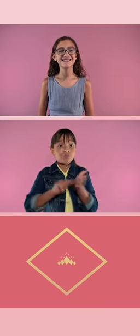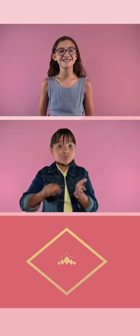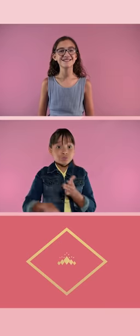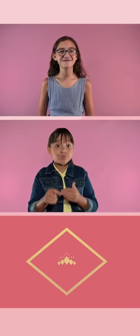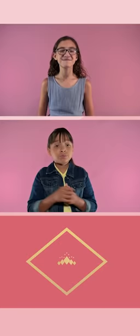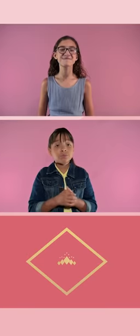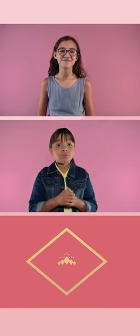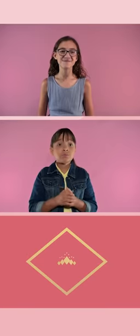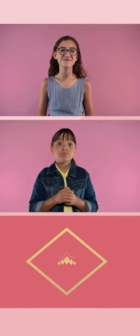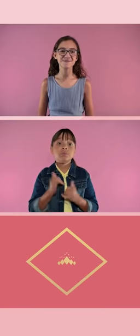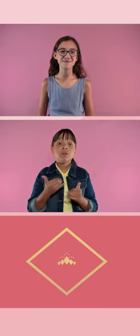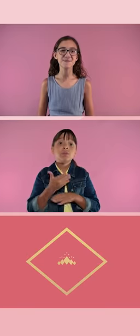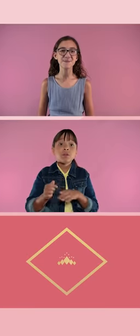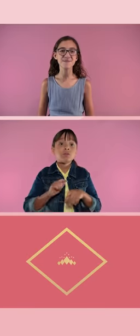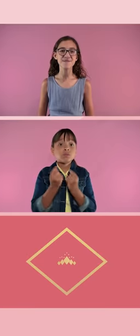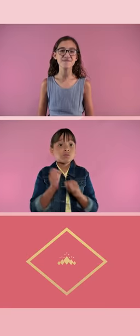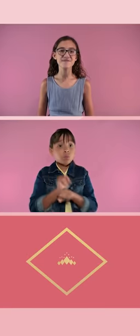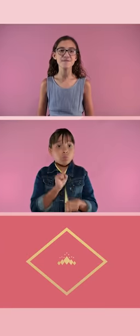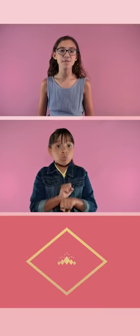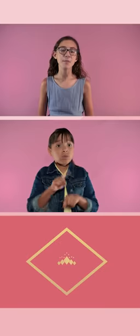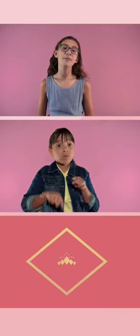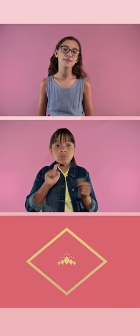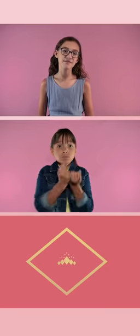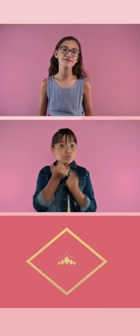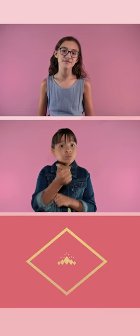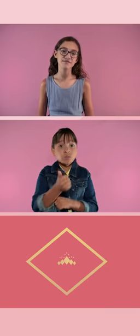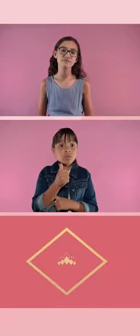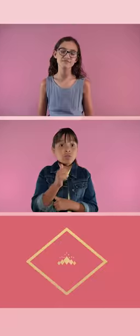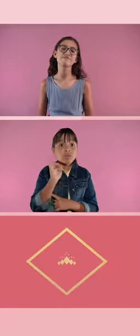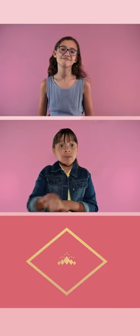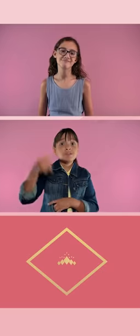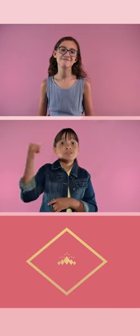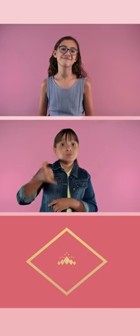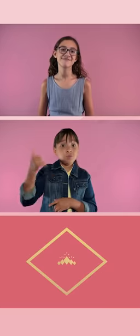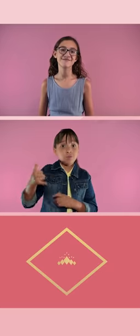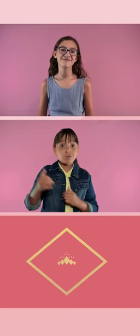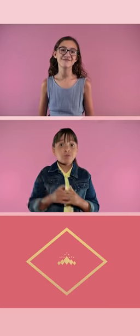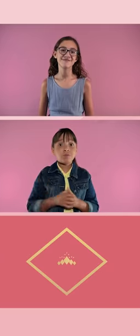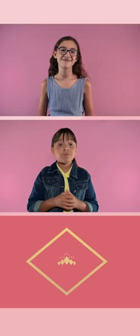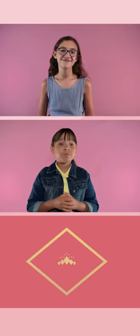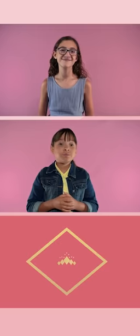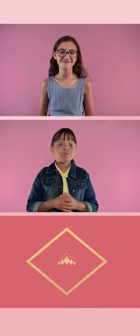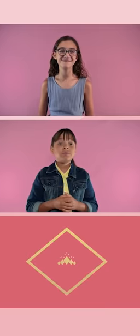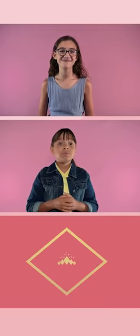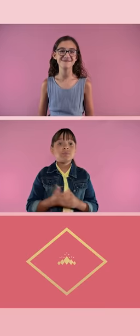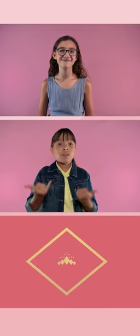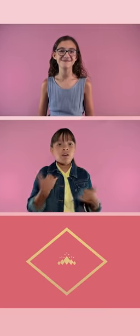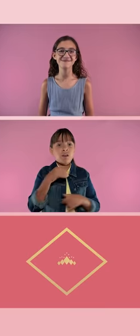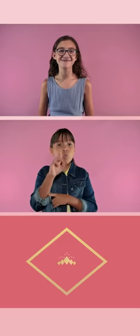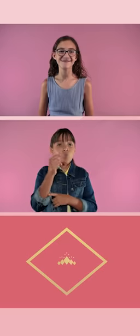my research. And my next ingredient is teamwork, because you can't be on a team by yourself. That's